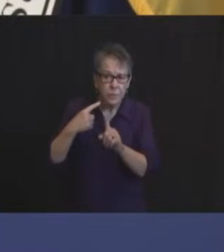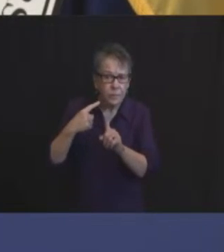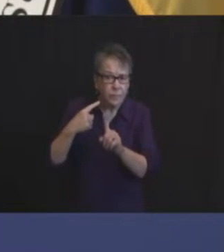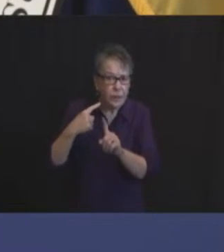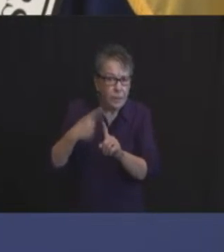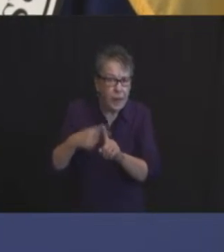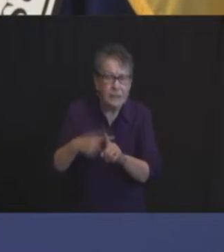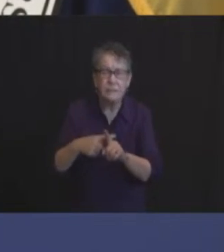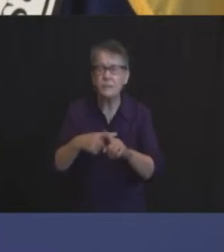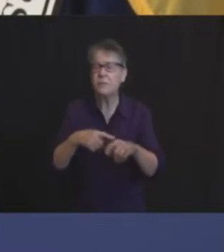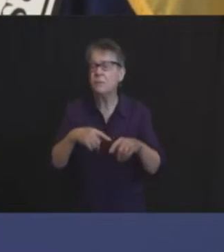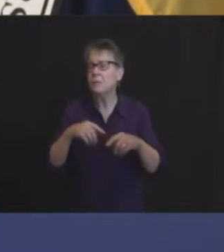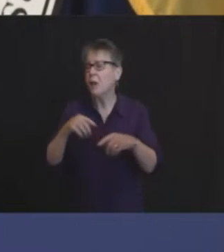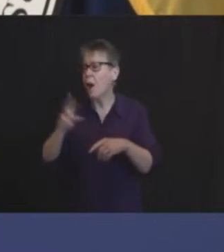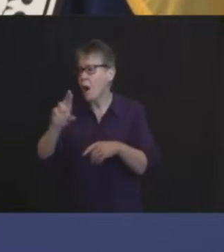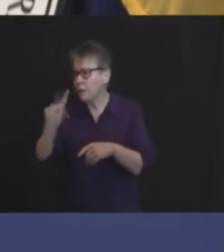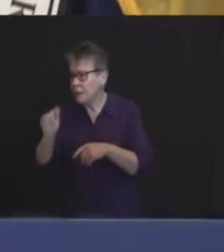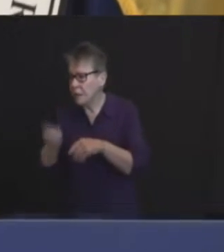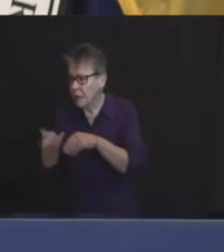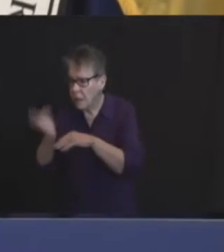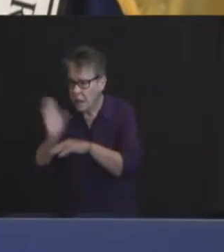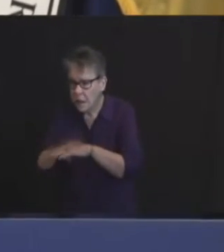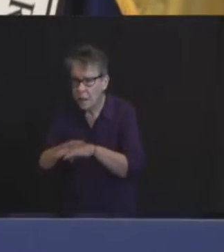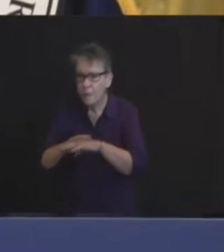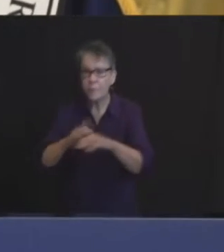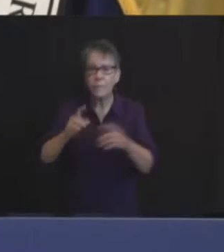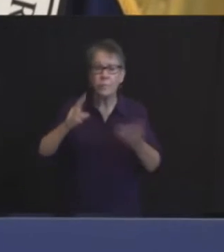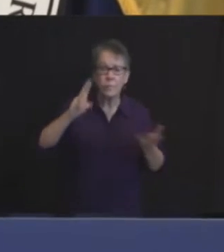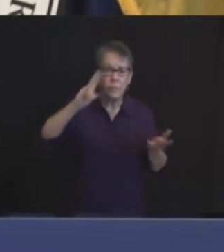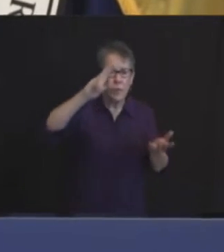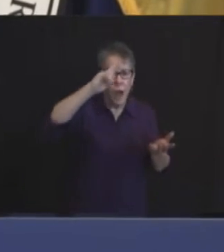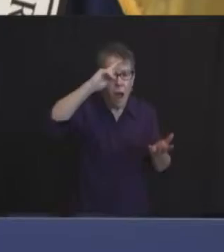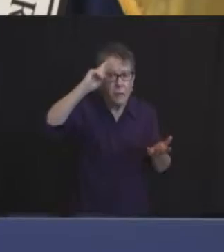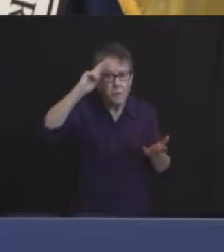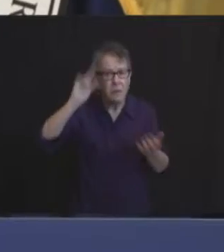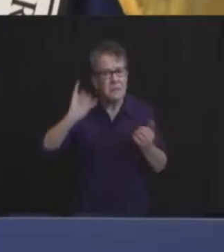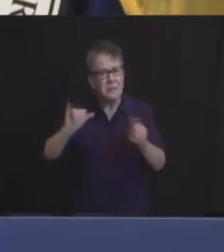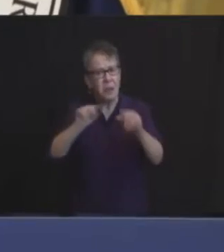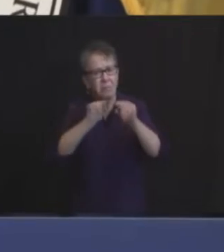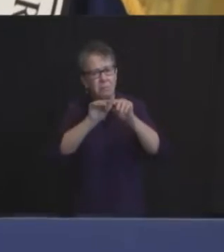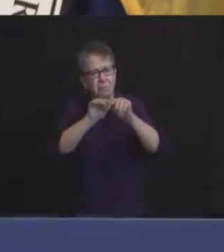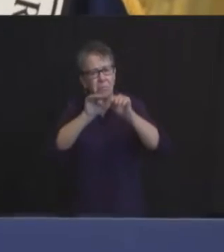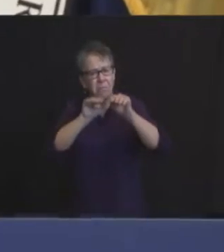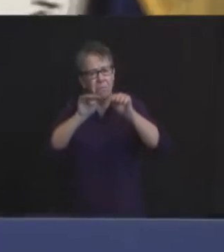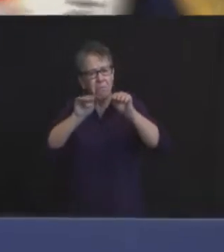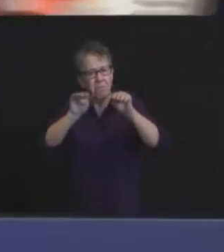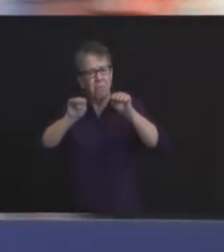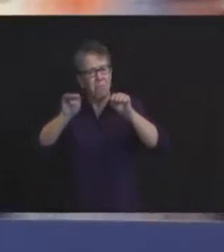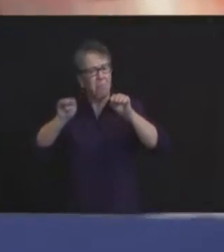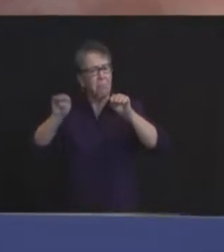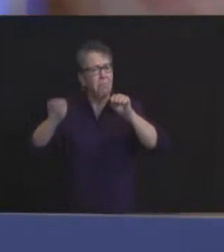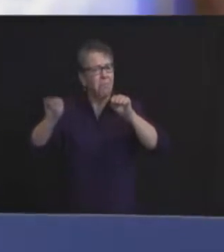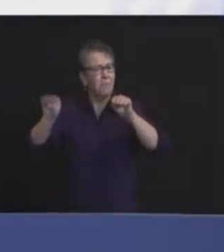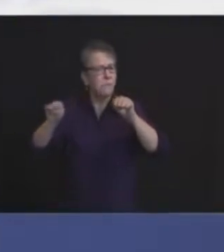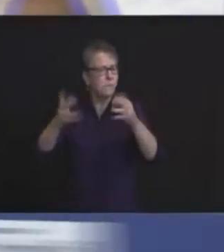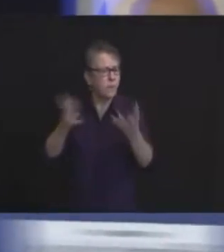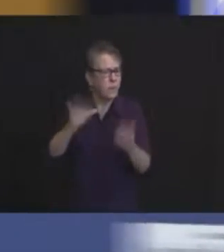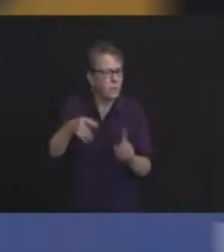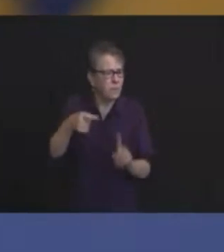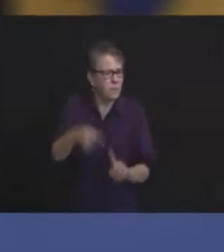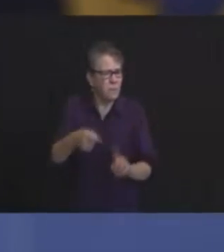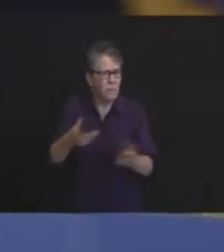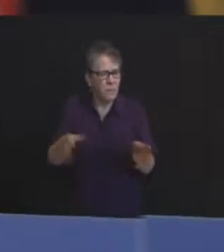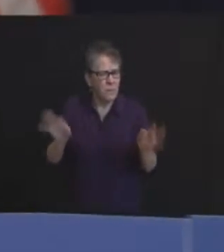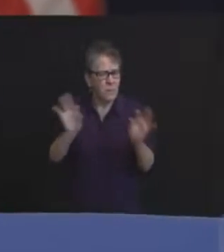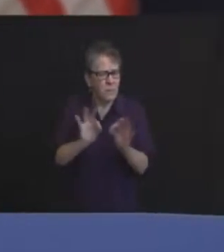the hospitalization numbers have stayed in that range. Any insight on that? Any thoughts? Right now,